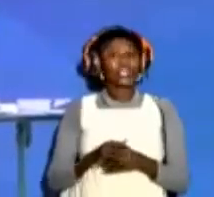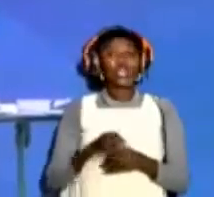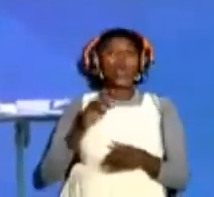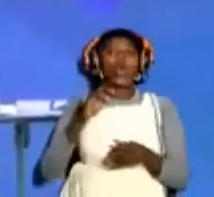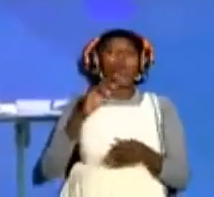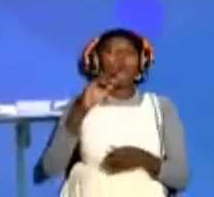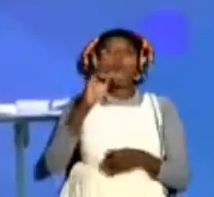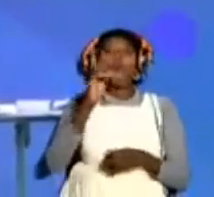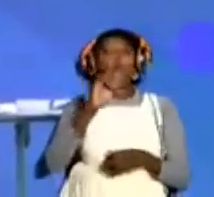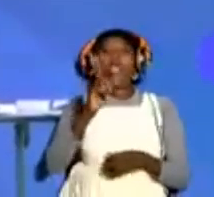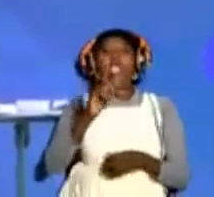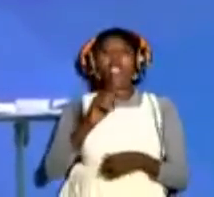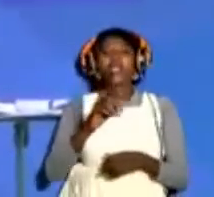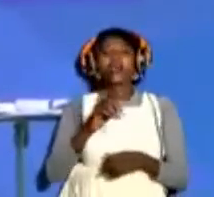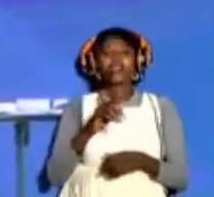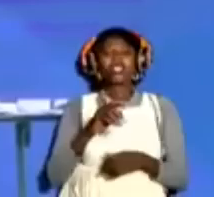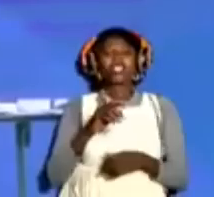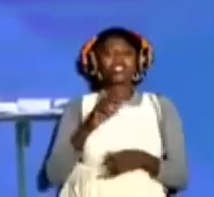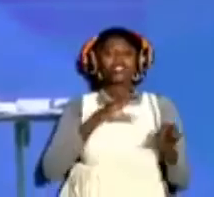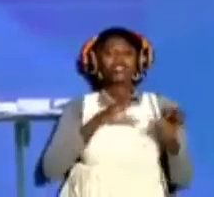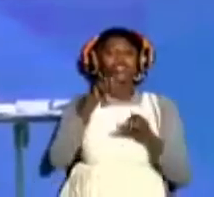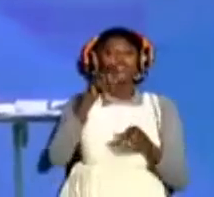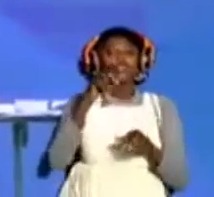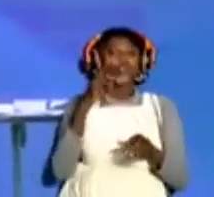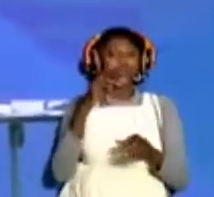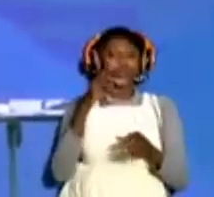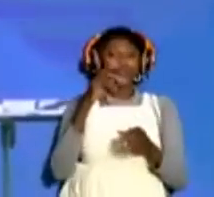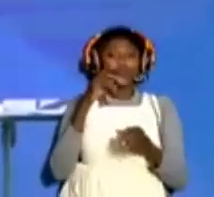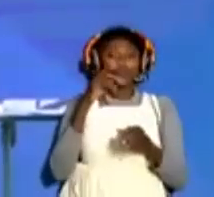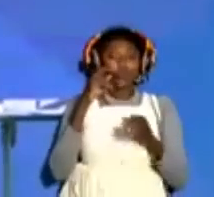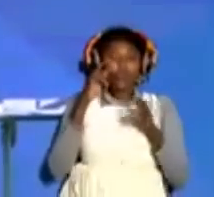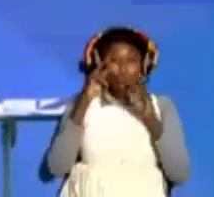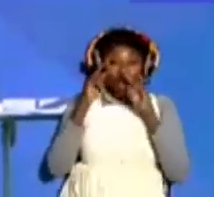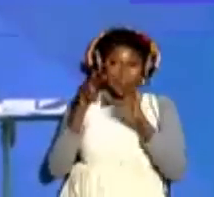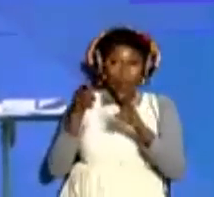Where do you spend your heart?